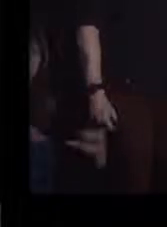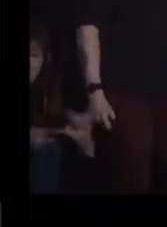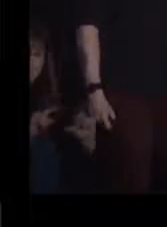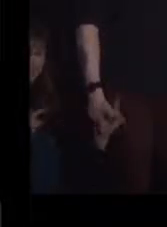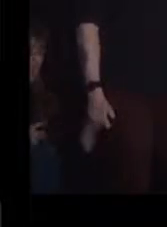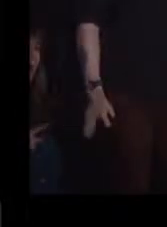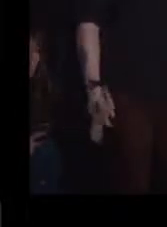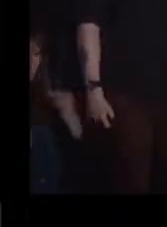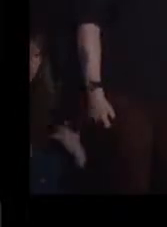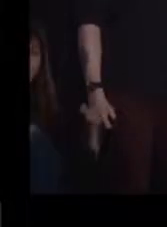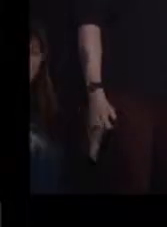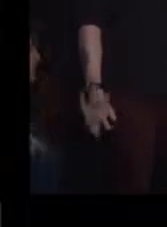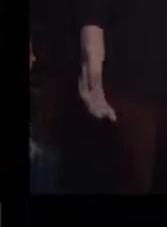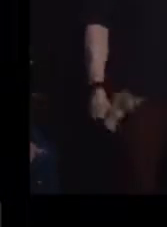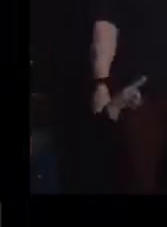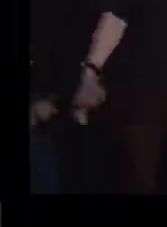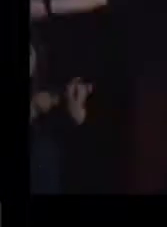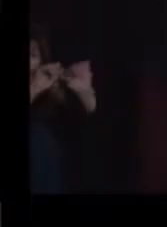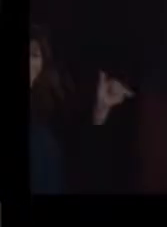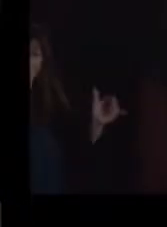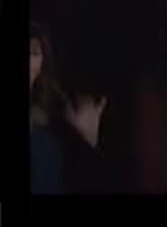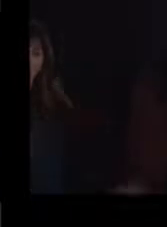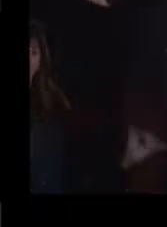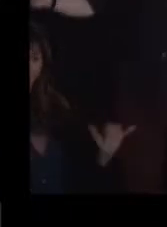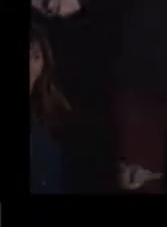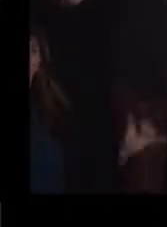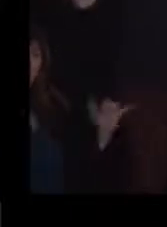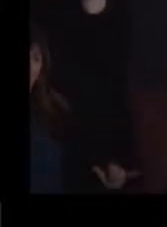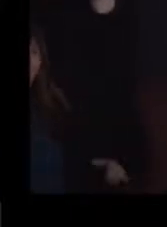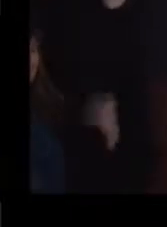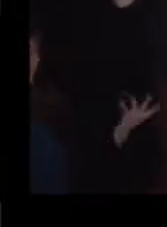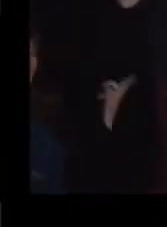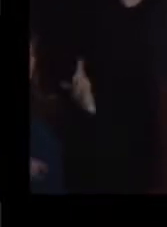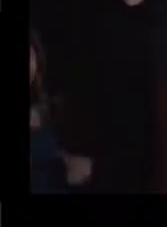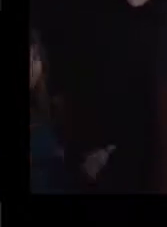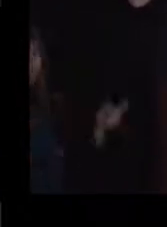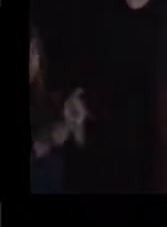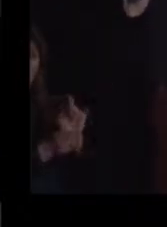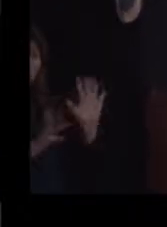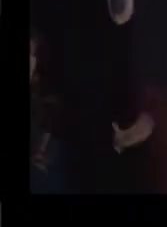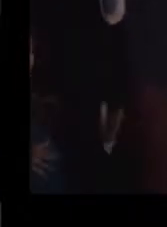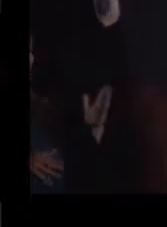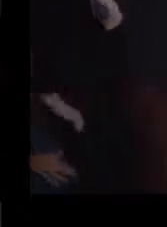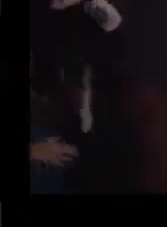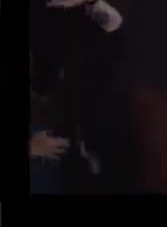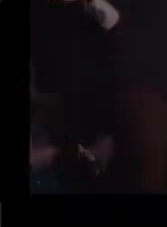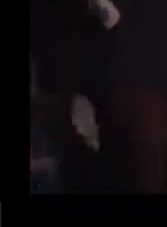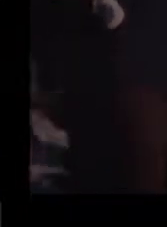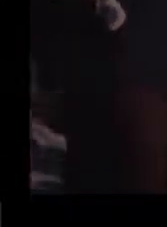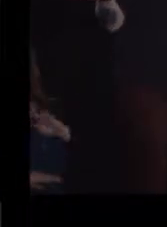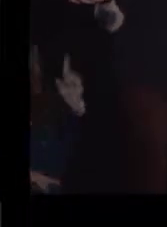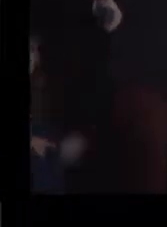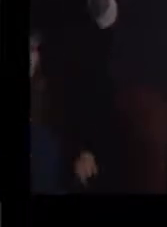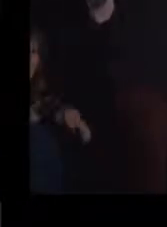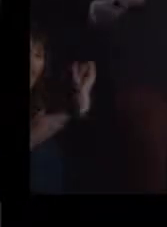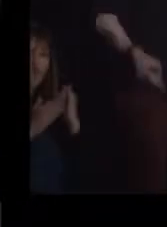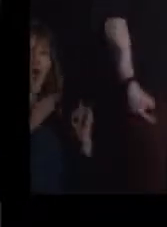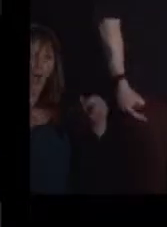then it always just comes back to that bloody shape. And I can't. That's all right. I've made my peace with it. I just can't draw legs.